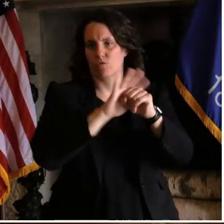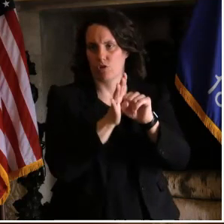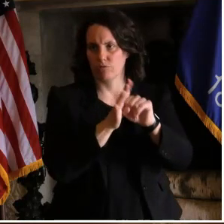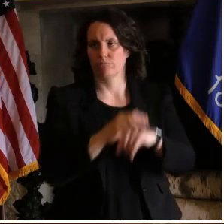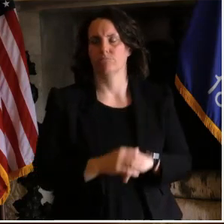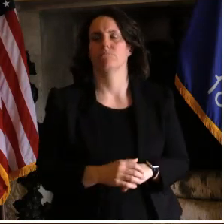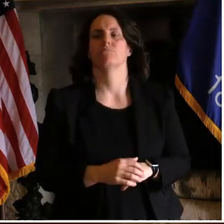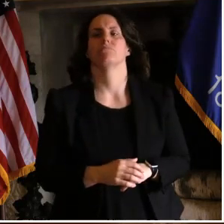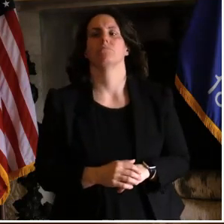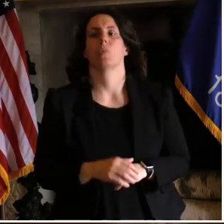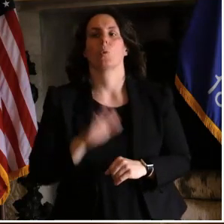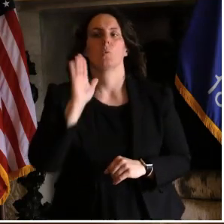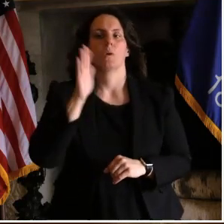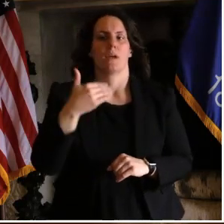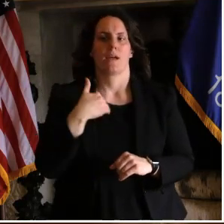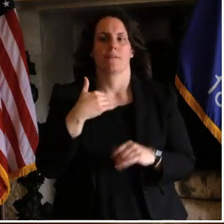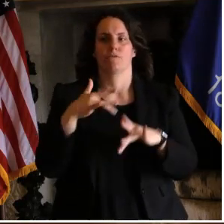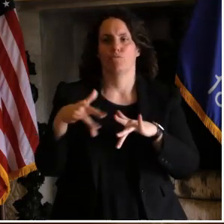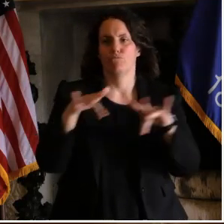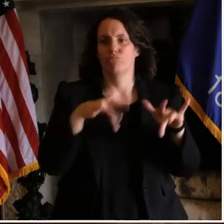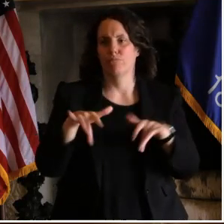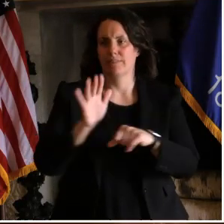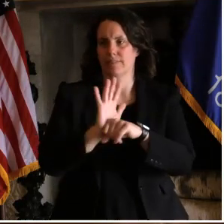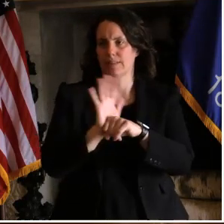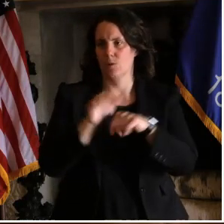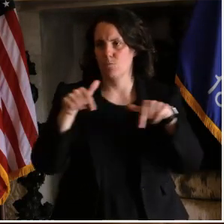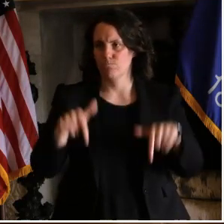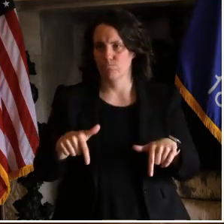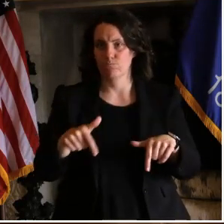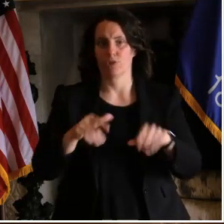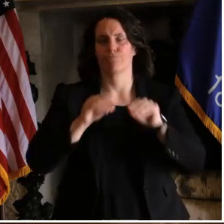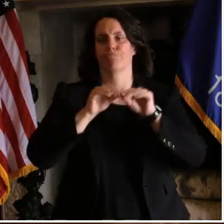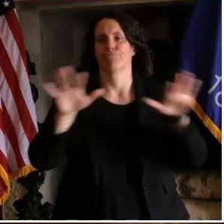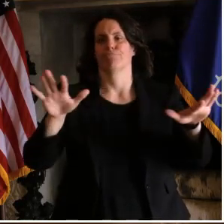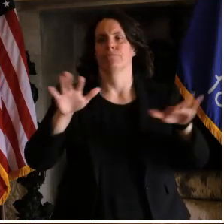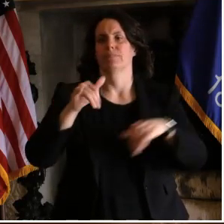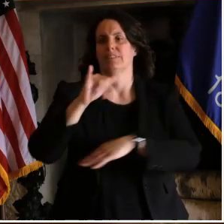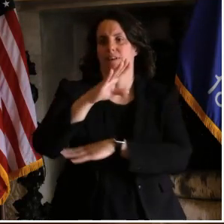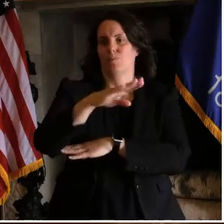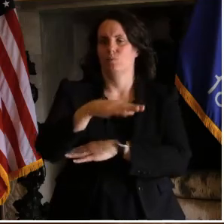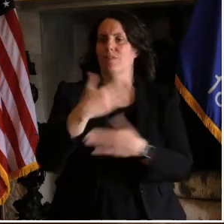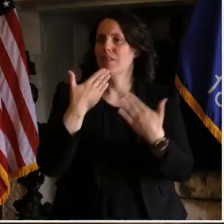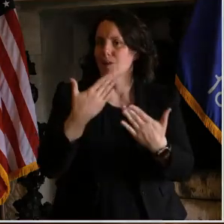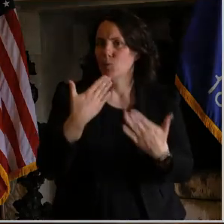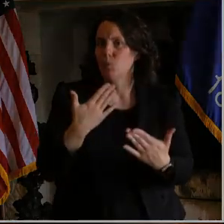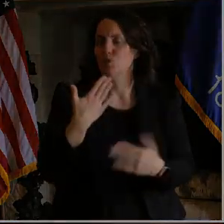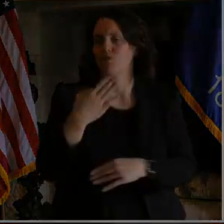have a video of this briefing for you available later today. Thank you, and have a good afternoon.